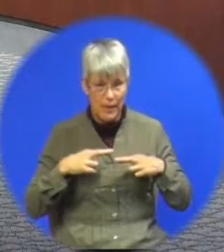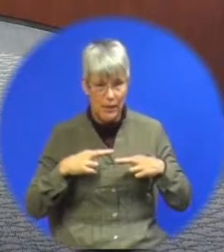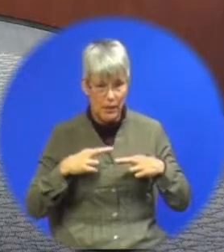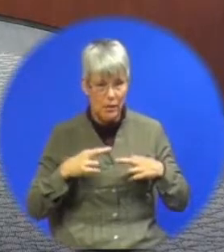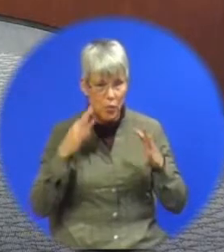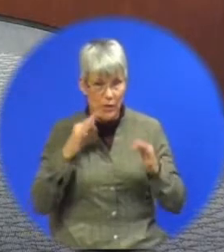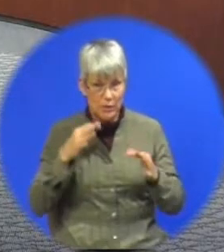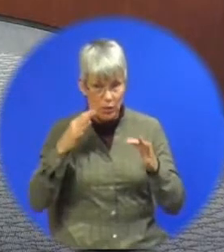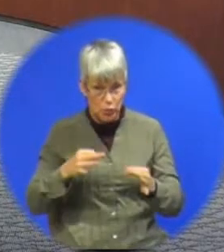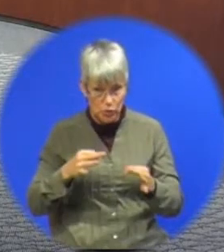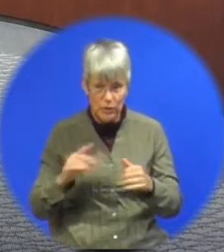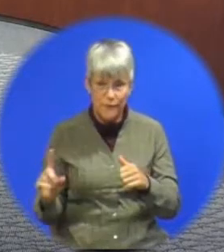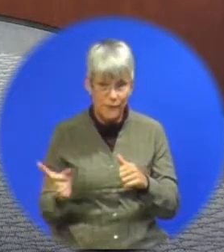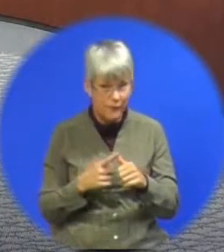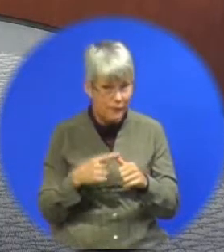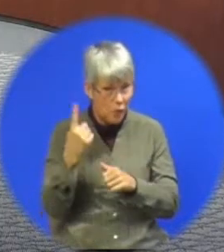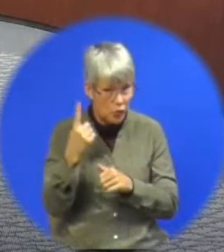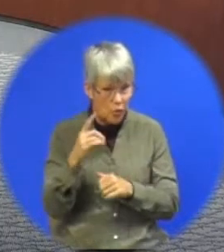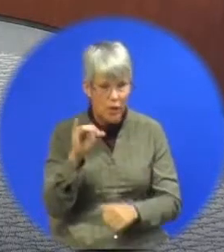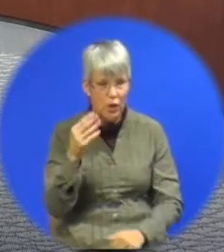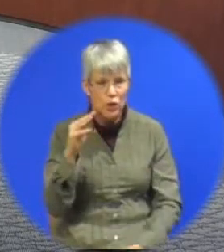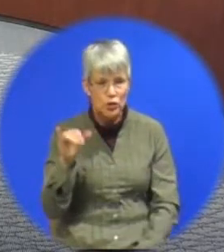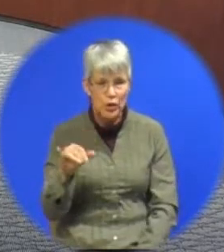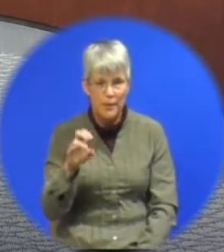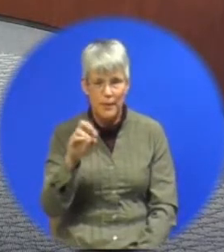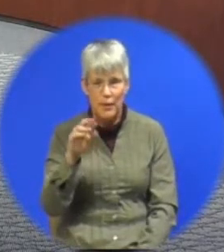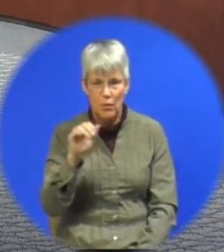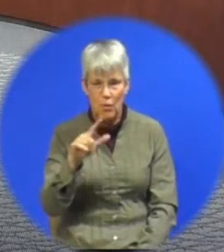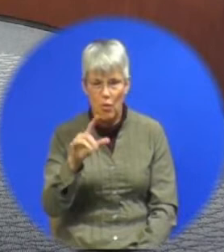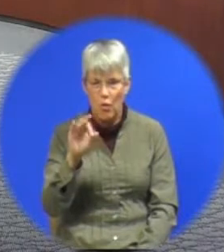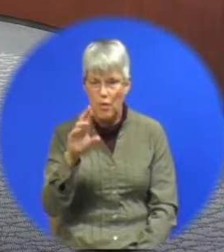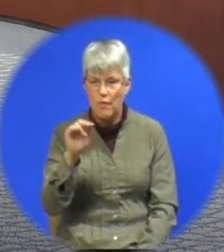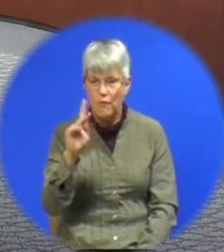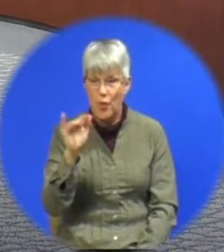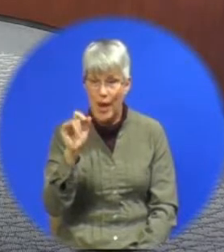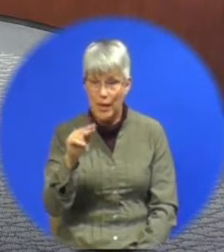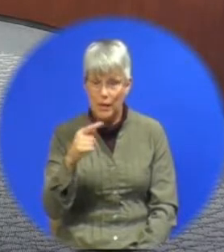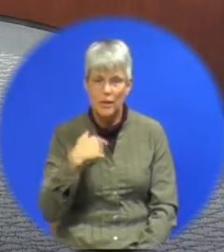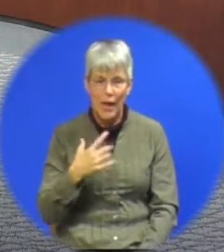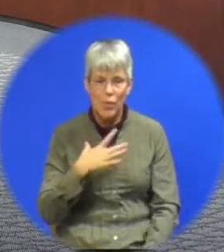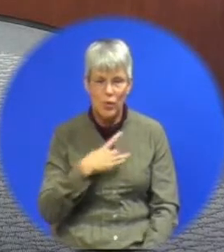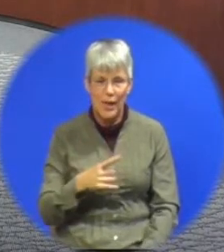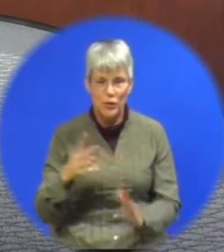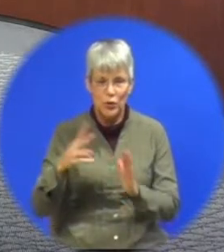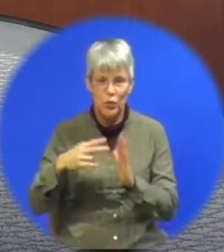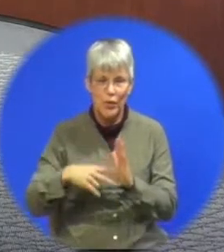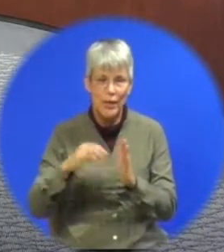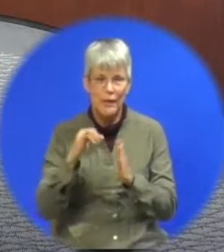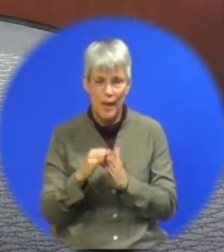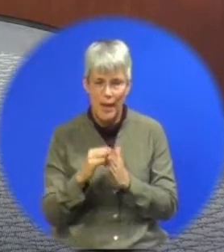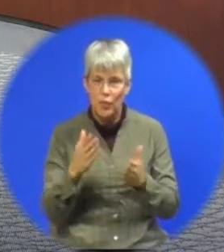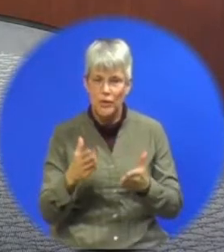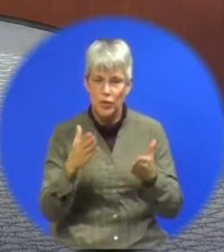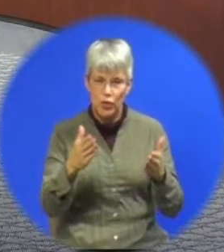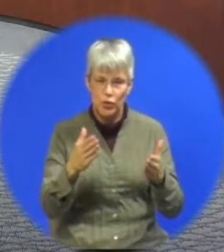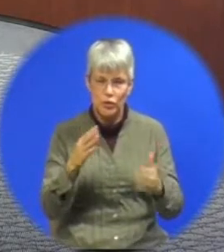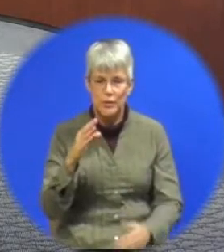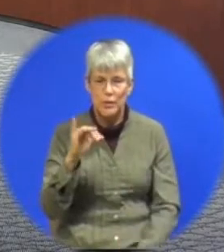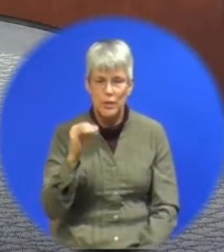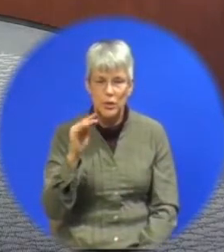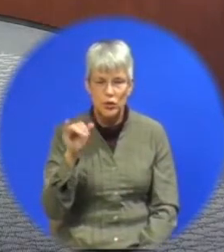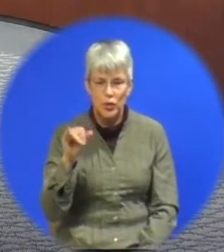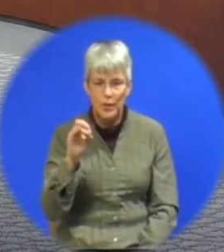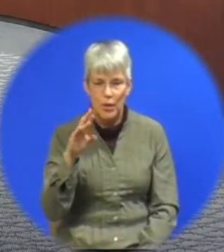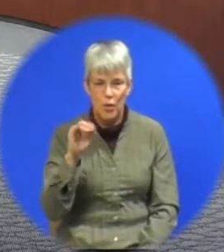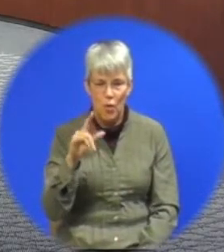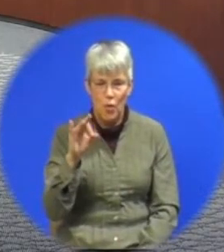me, please. Our first one is Jimmy Earl Franklin. I'd like to read that resolution. Whereas Jimmy Earl Franklin was